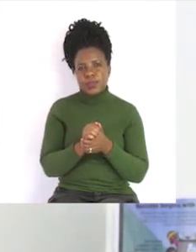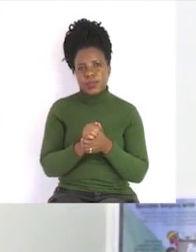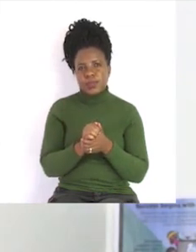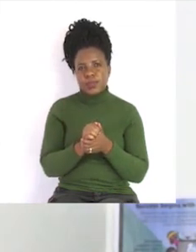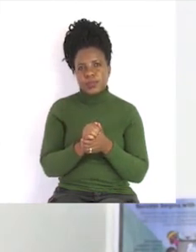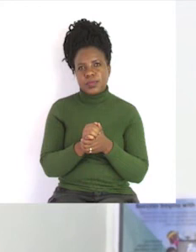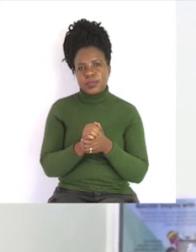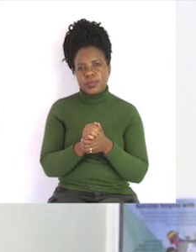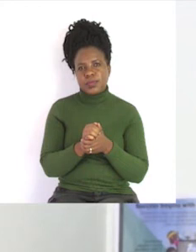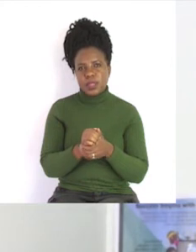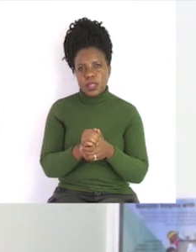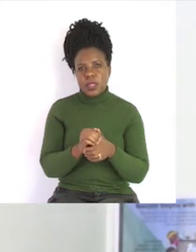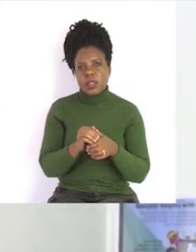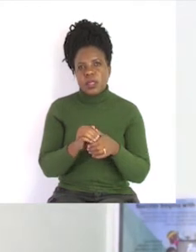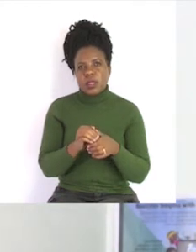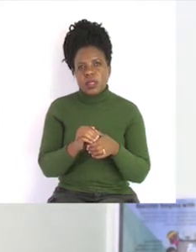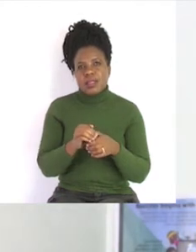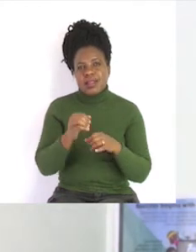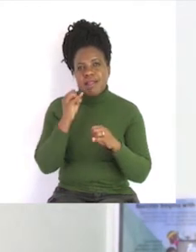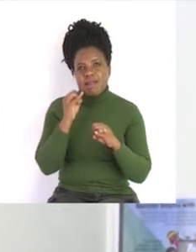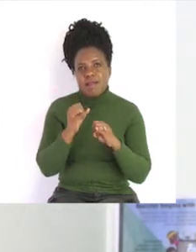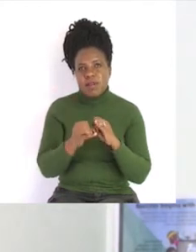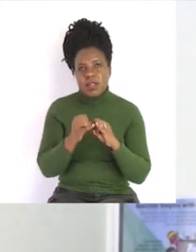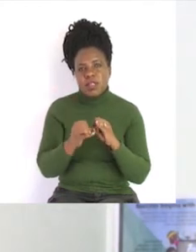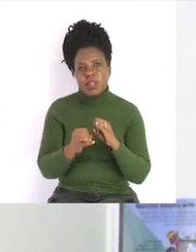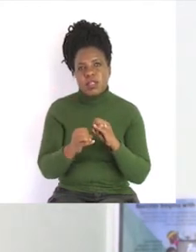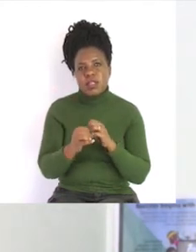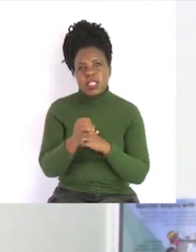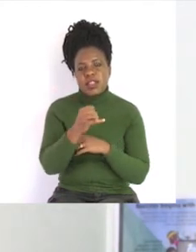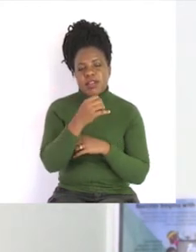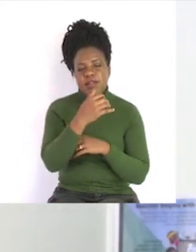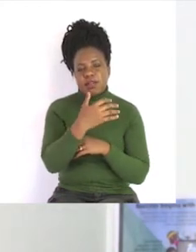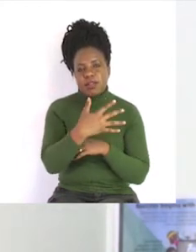boys and girls, my final answer will be